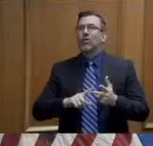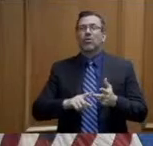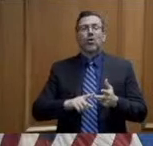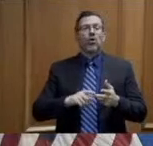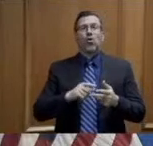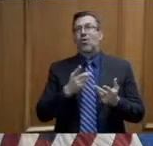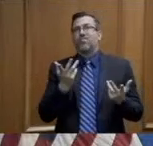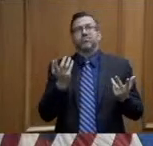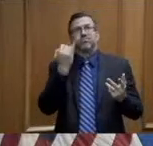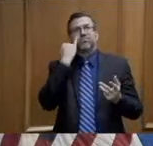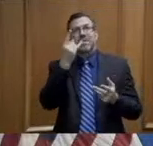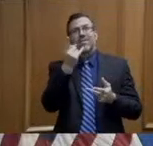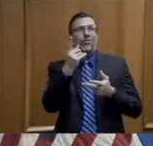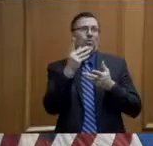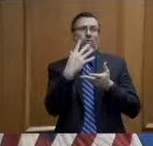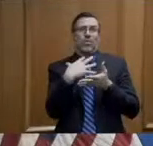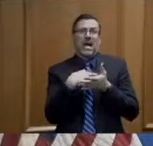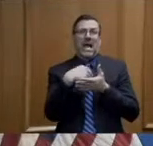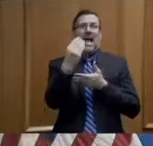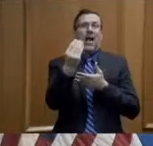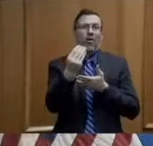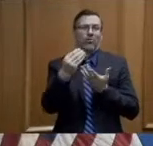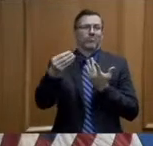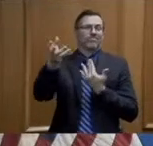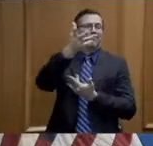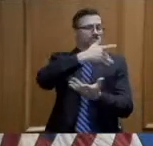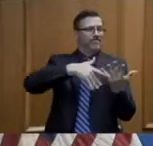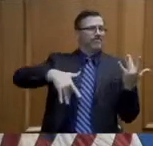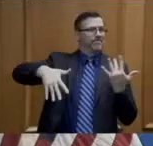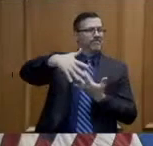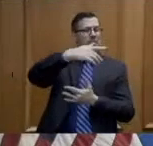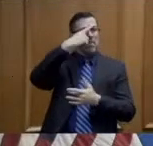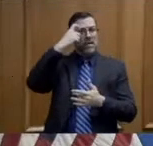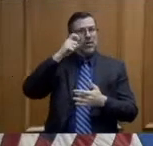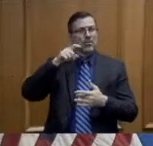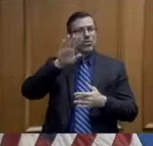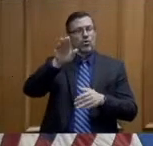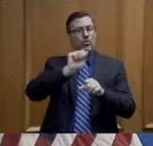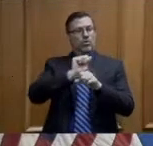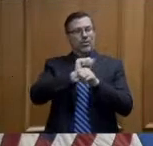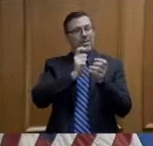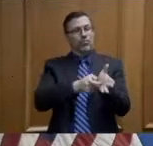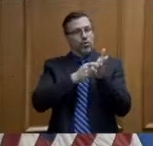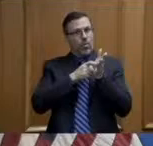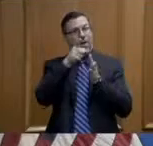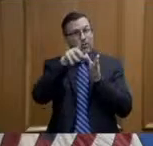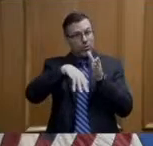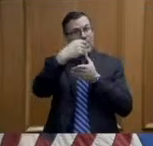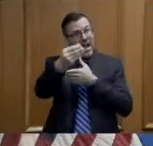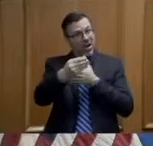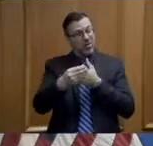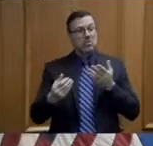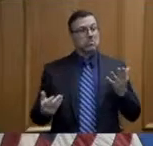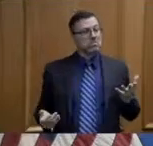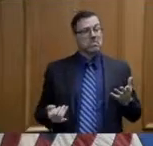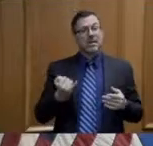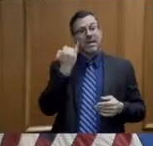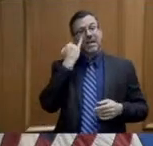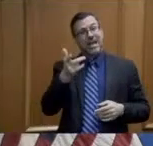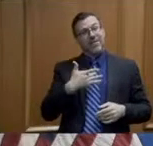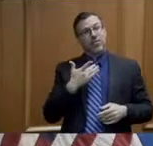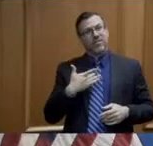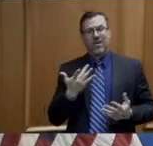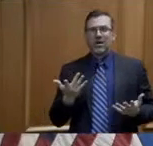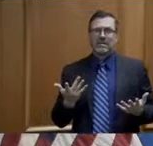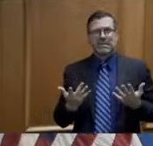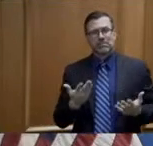people than is traditionally the case of someone who's staying at home and not interacting with the public as much, then